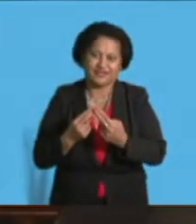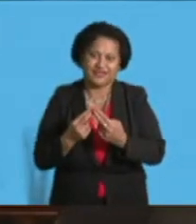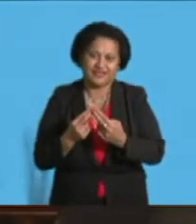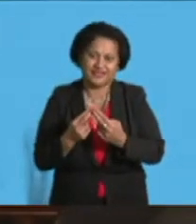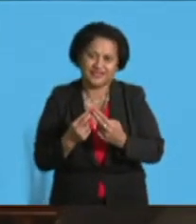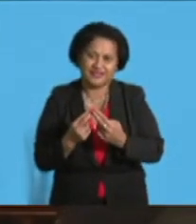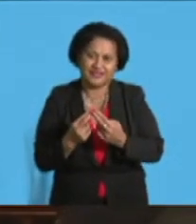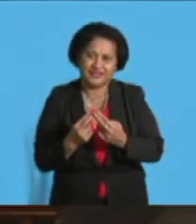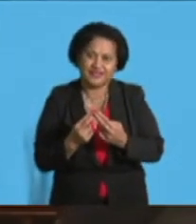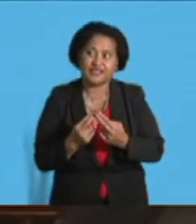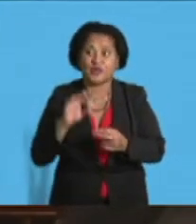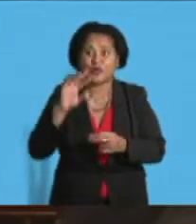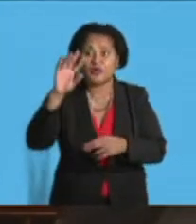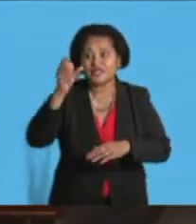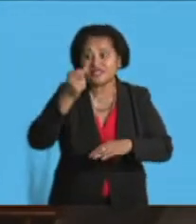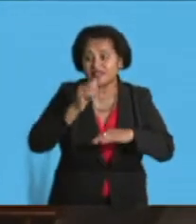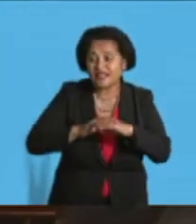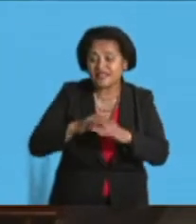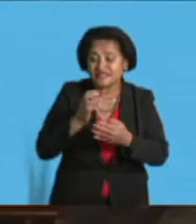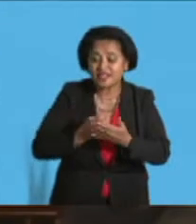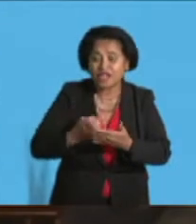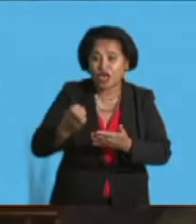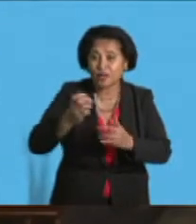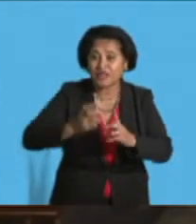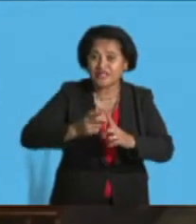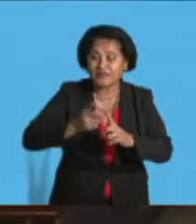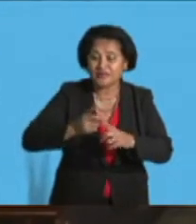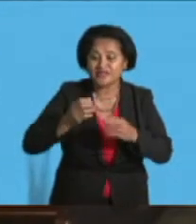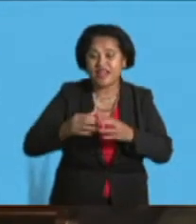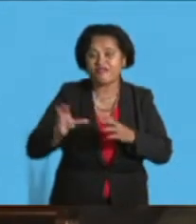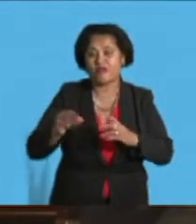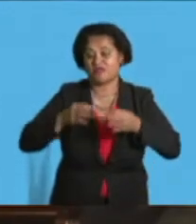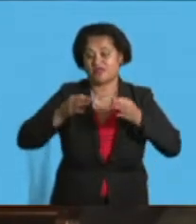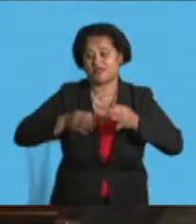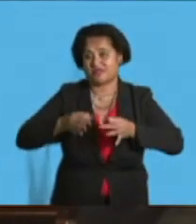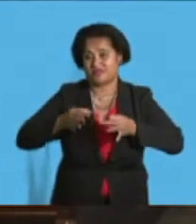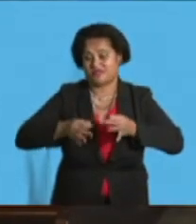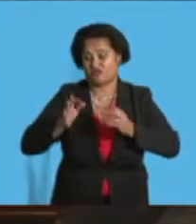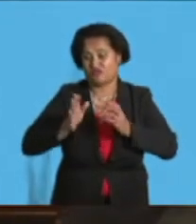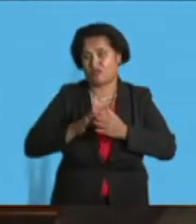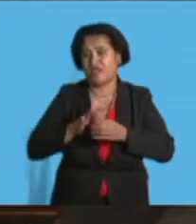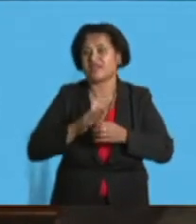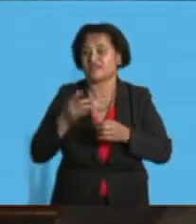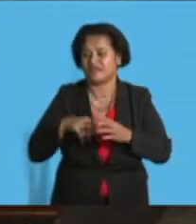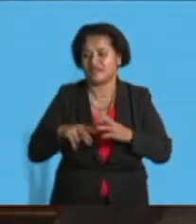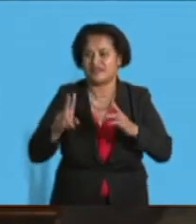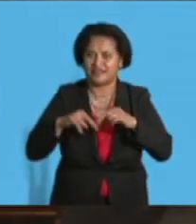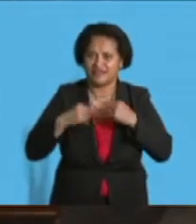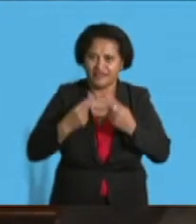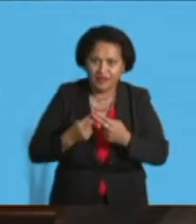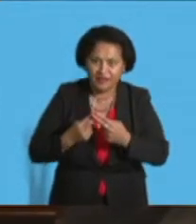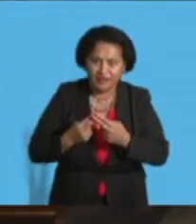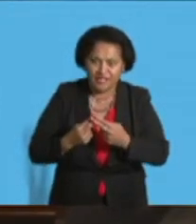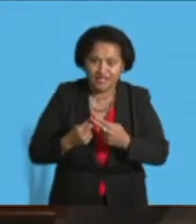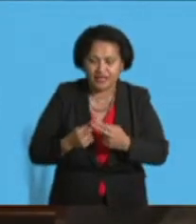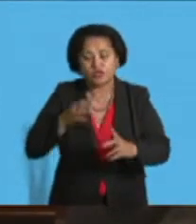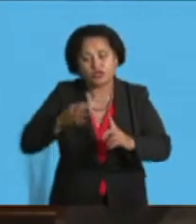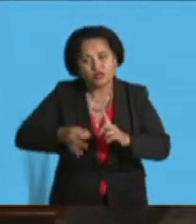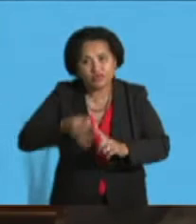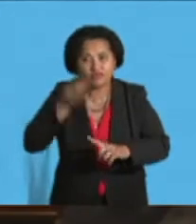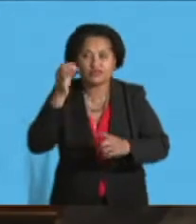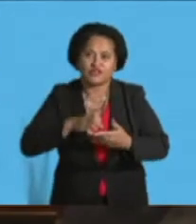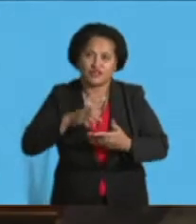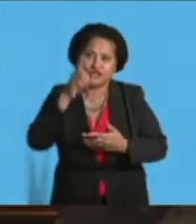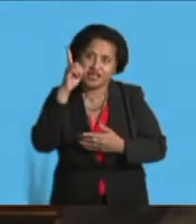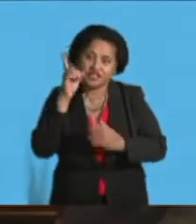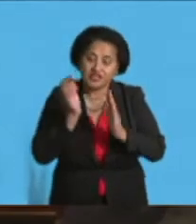Speaker, successful economic development starts with decisions made within families, Madam Speaker, and households. Improving the education, the skills